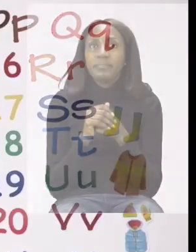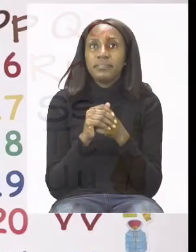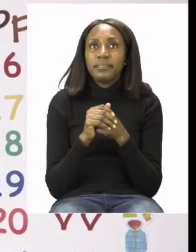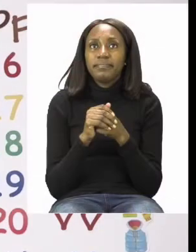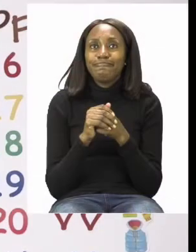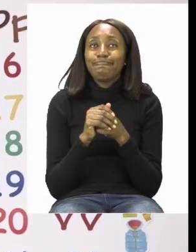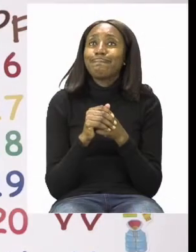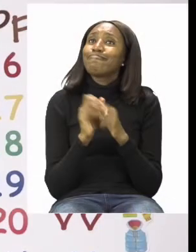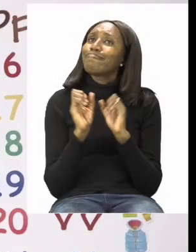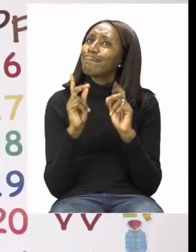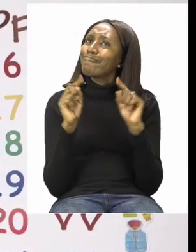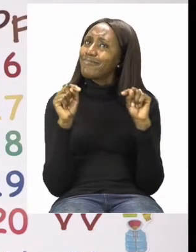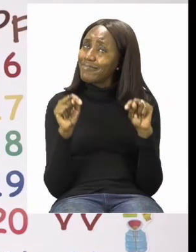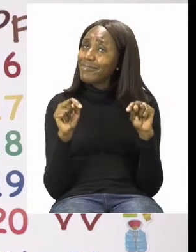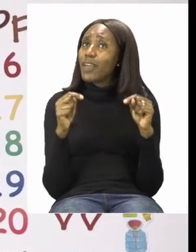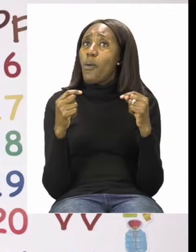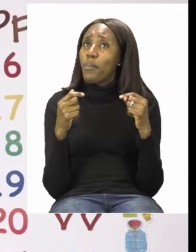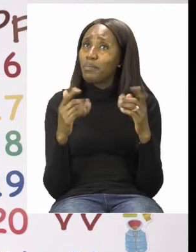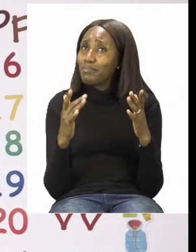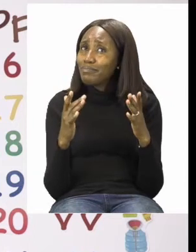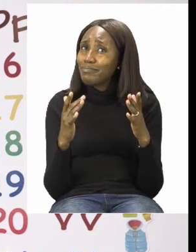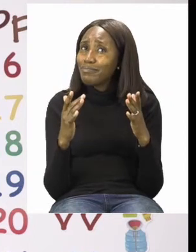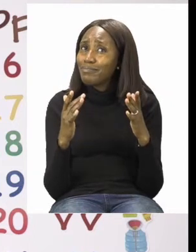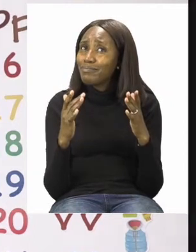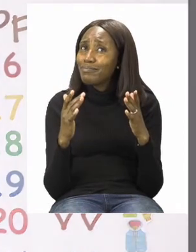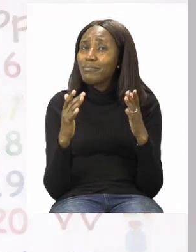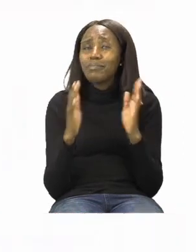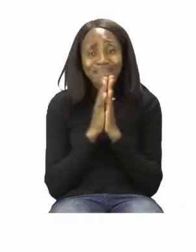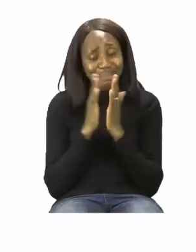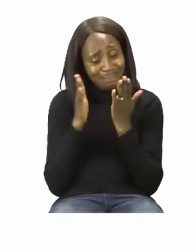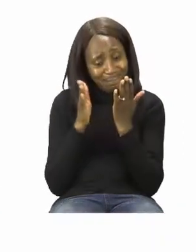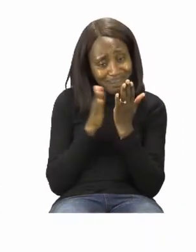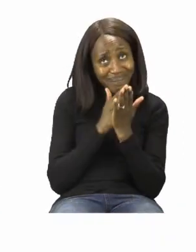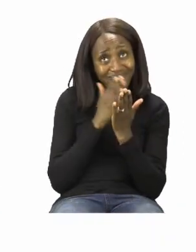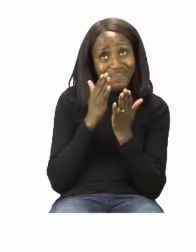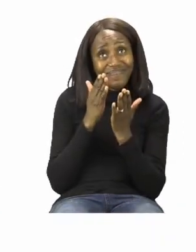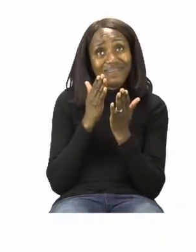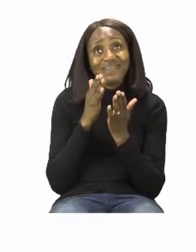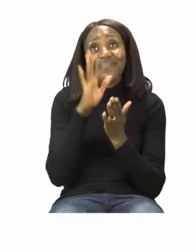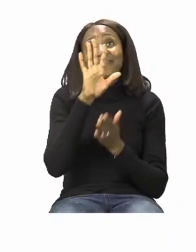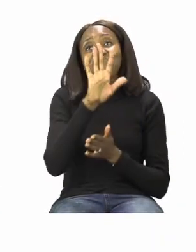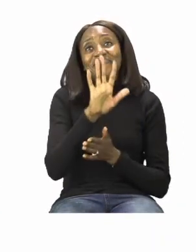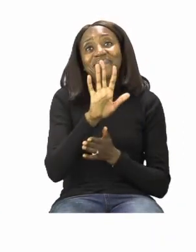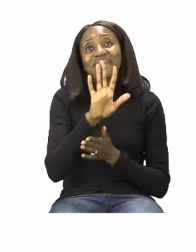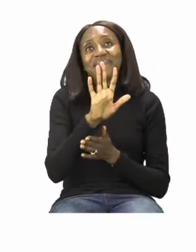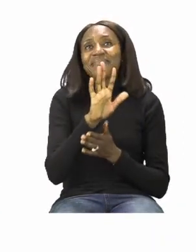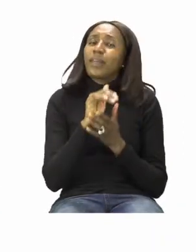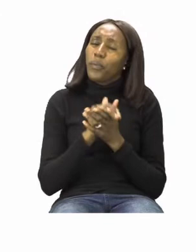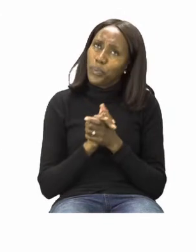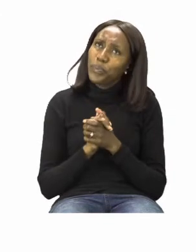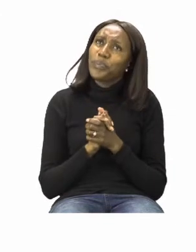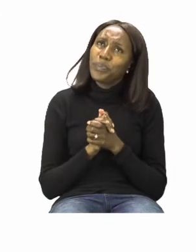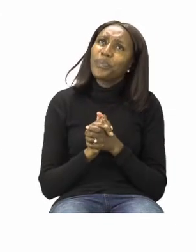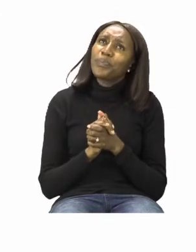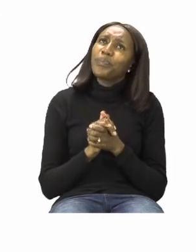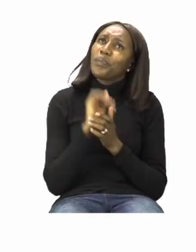To start our lesson today, boys and girls, let us all turn to page 5. On page 5, we are going